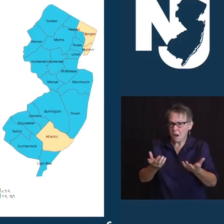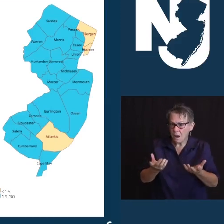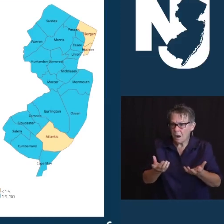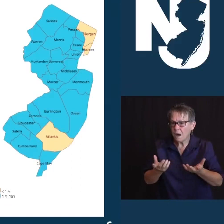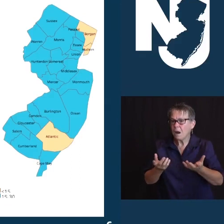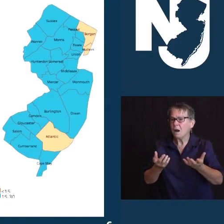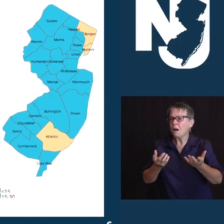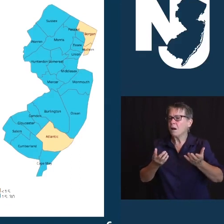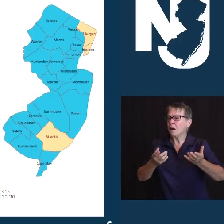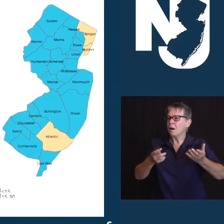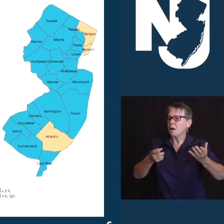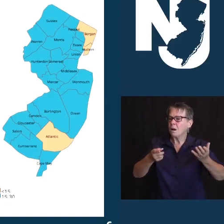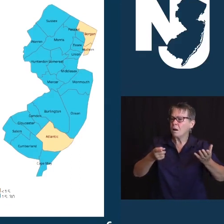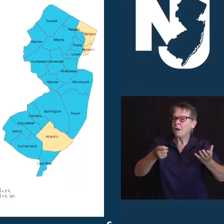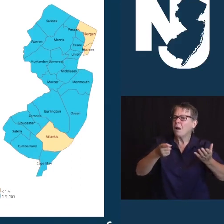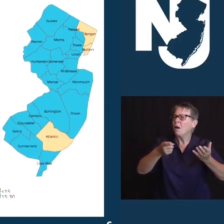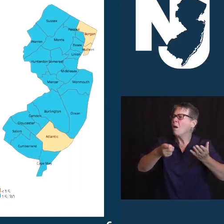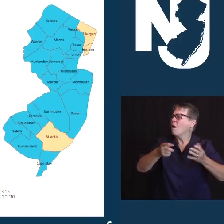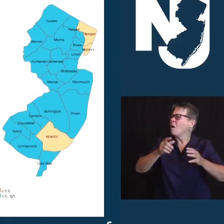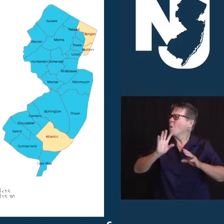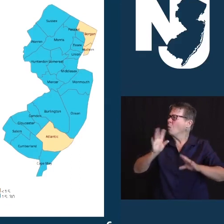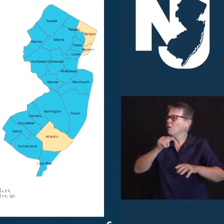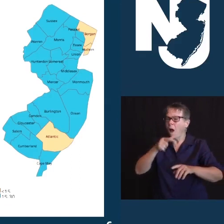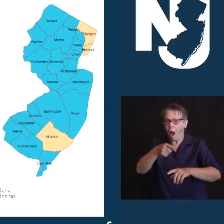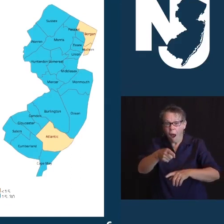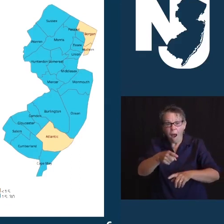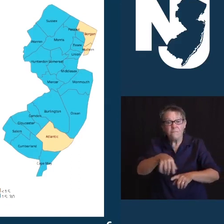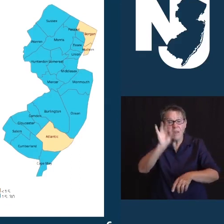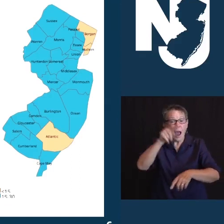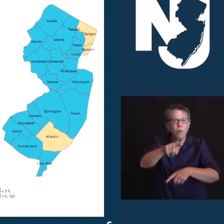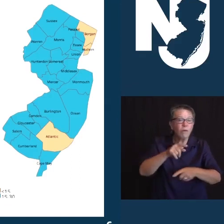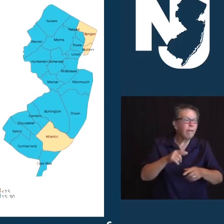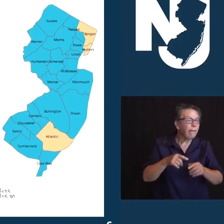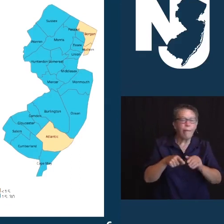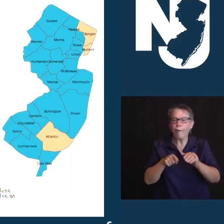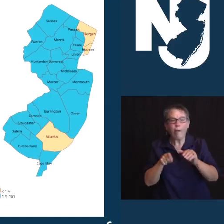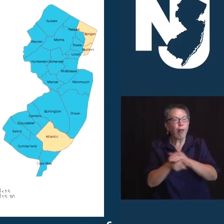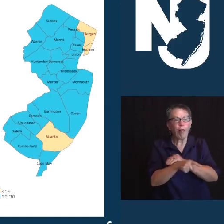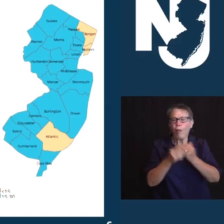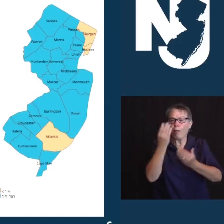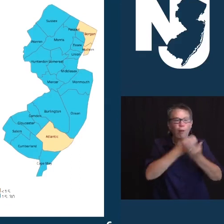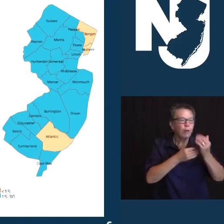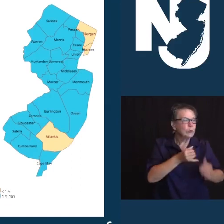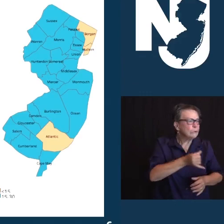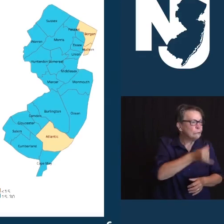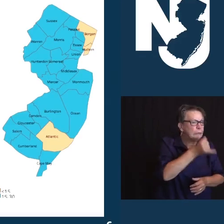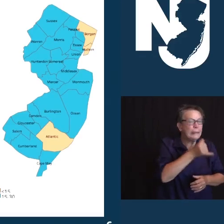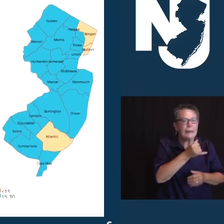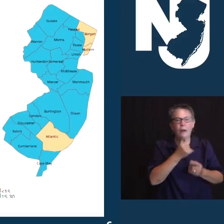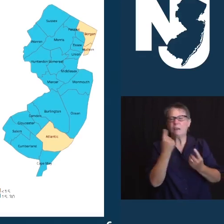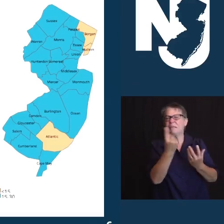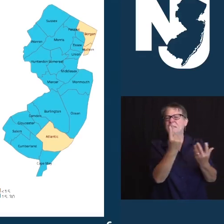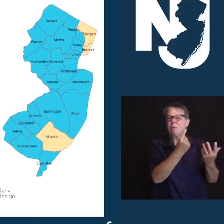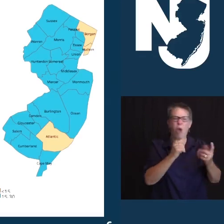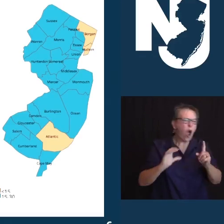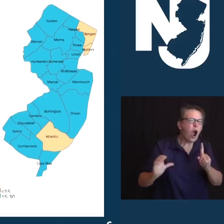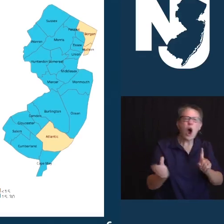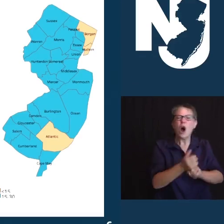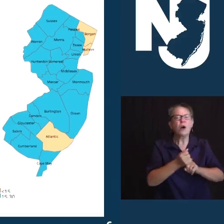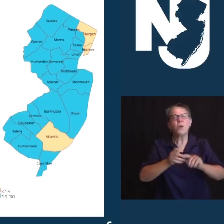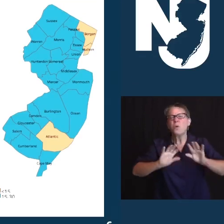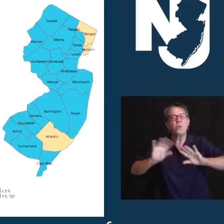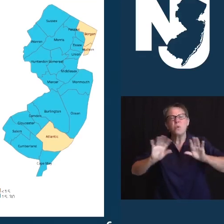call. Work with them. Consider it another piece of personal responsibility that we must take to defeat this